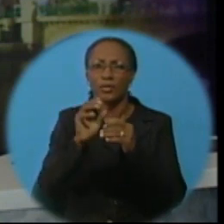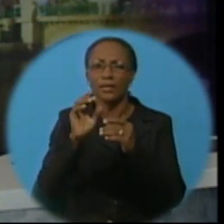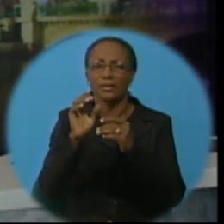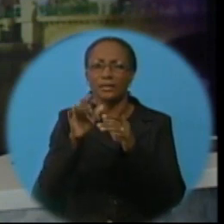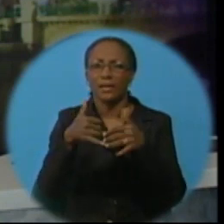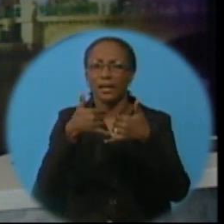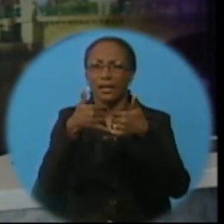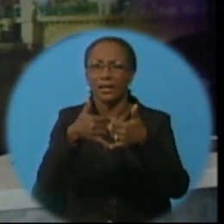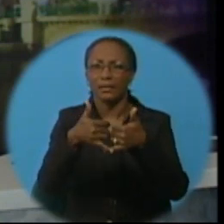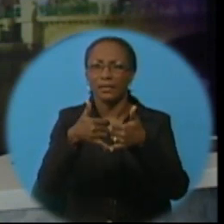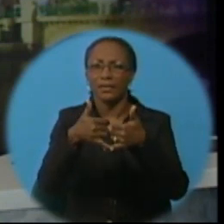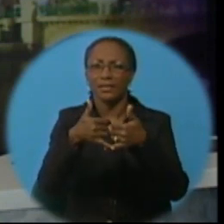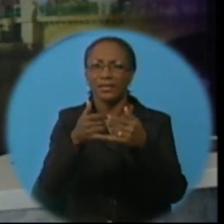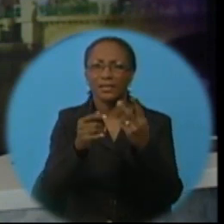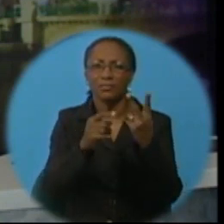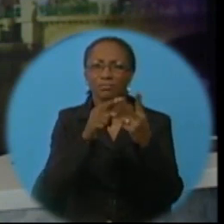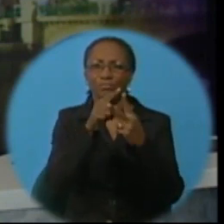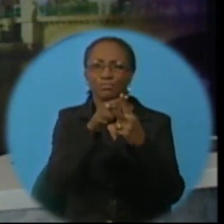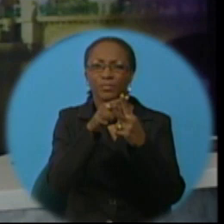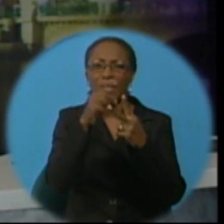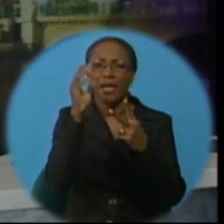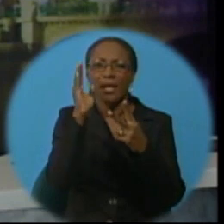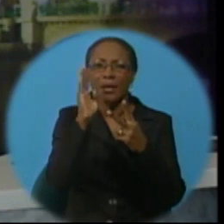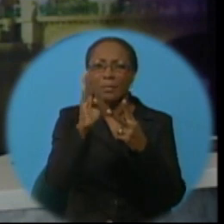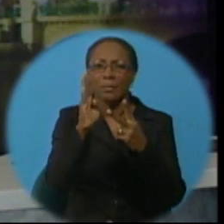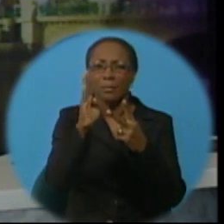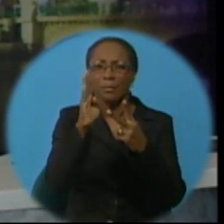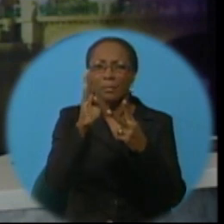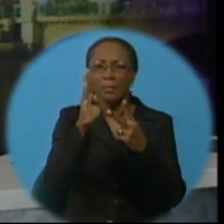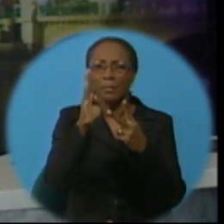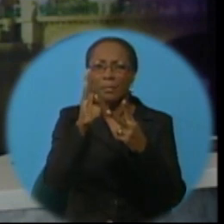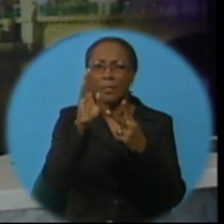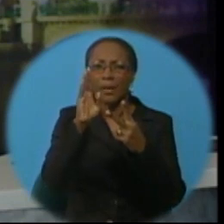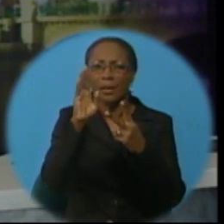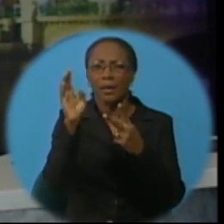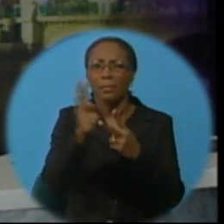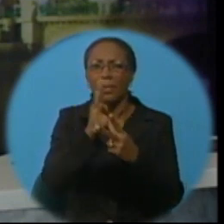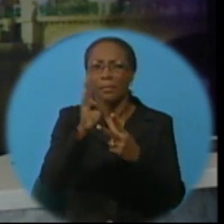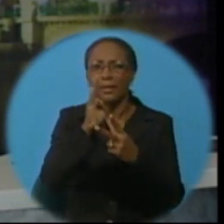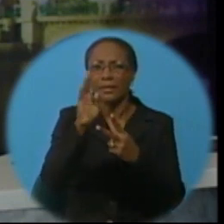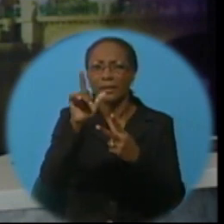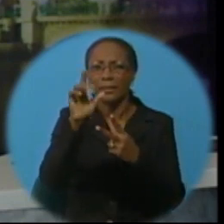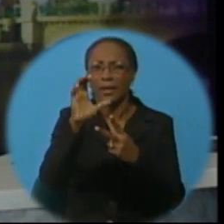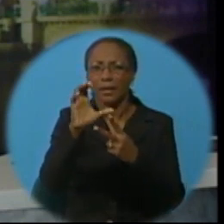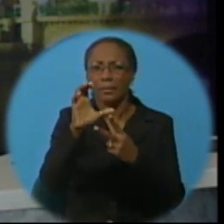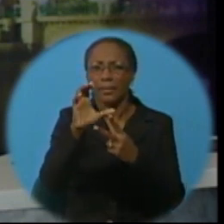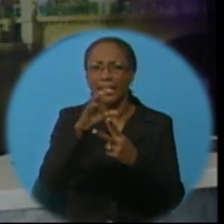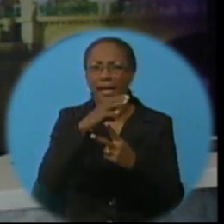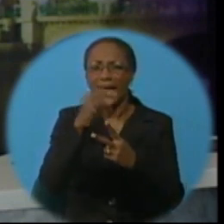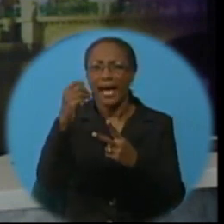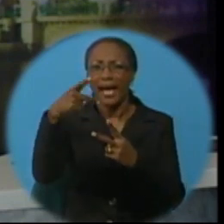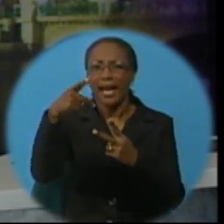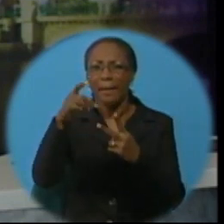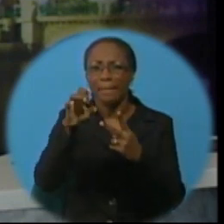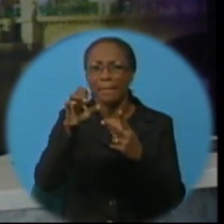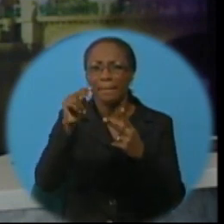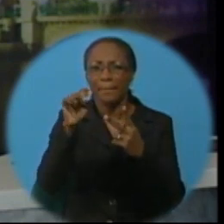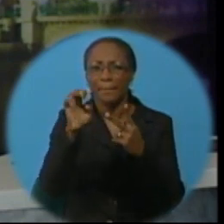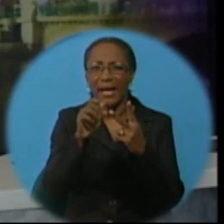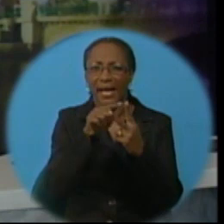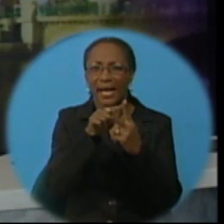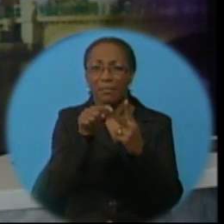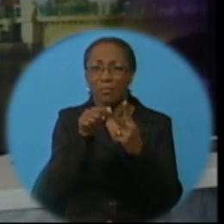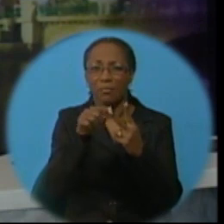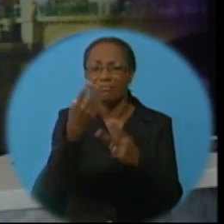-team tussle. Leaders Barbados number company LSC and Small to Pylons both had easy victories last night at the Willey